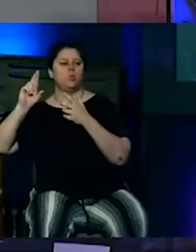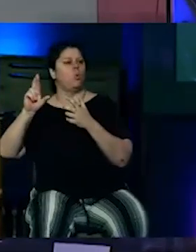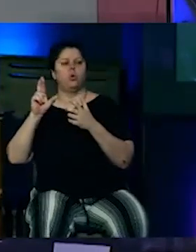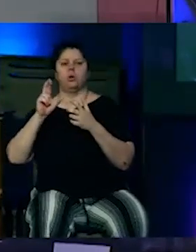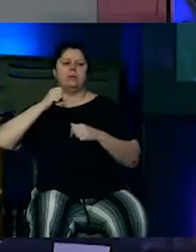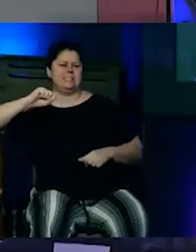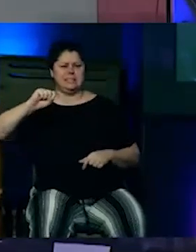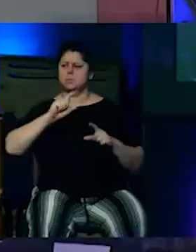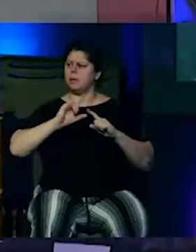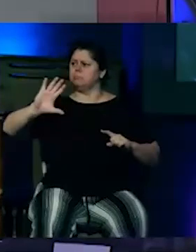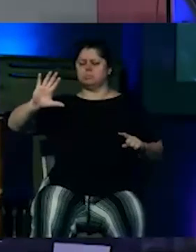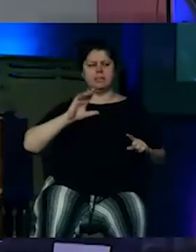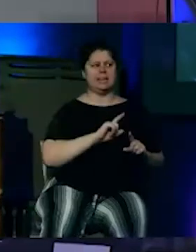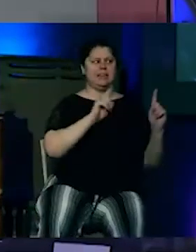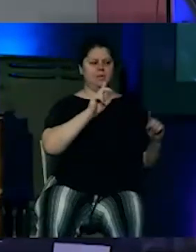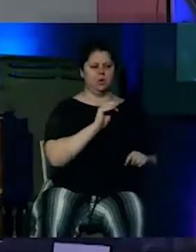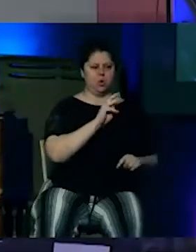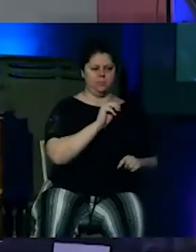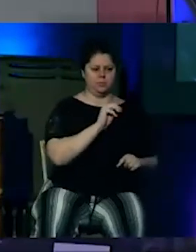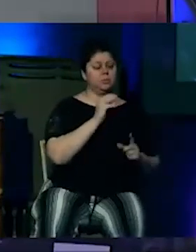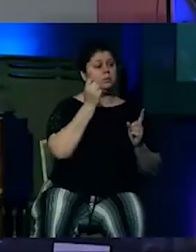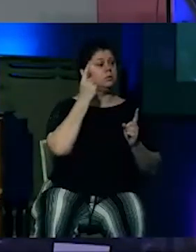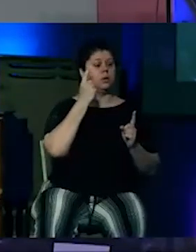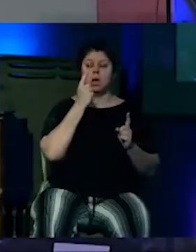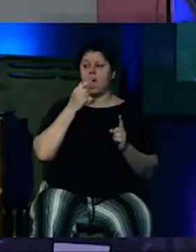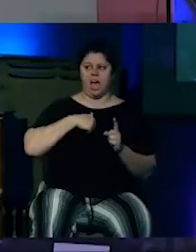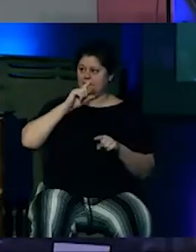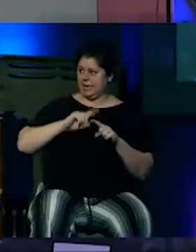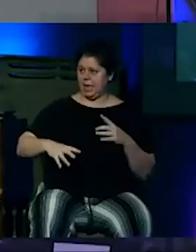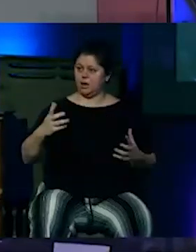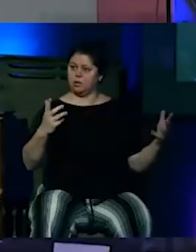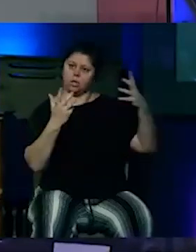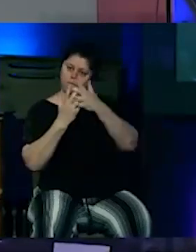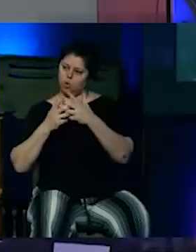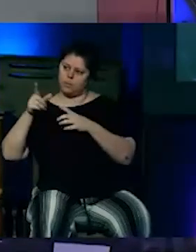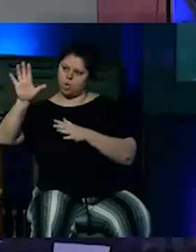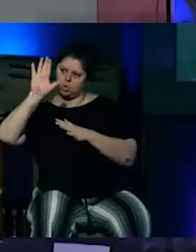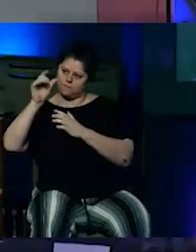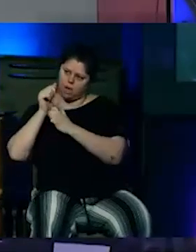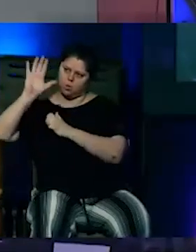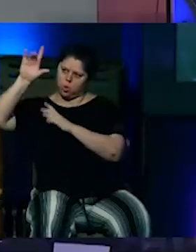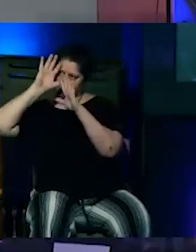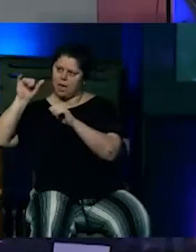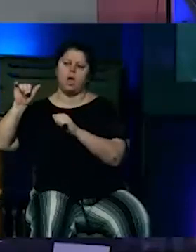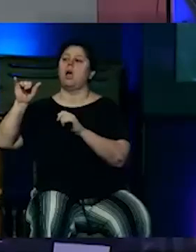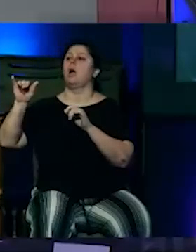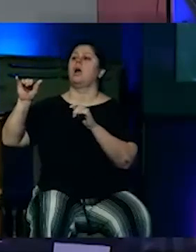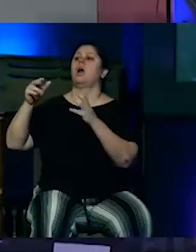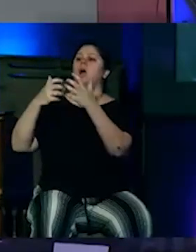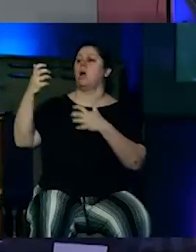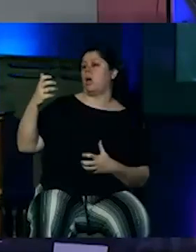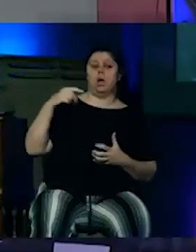norms differently. It does not end with the failure to conform, but it is a beginning for life in a way that does not